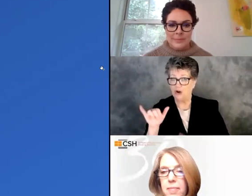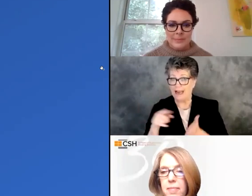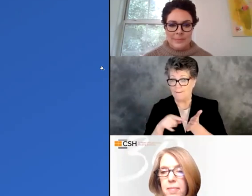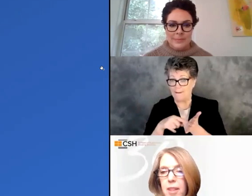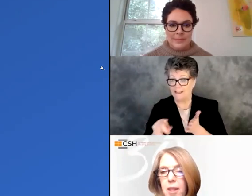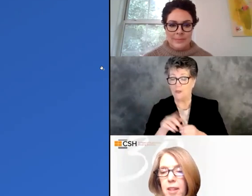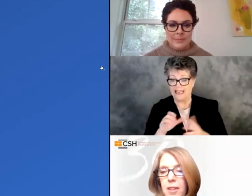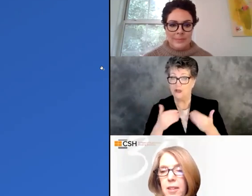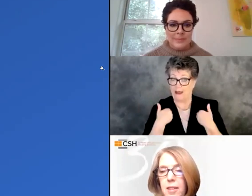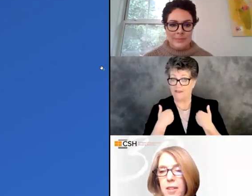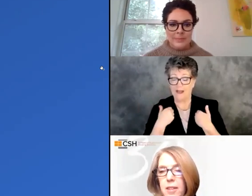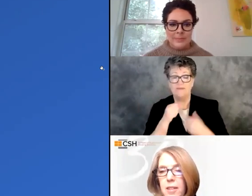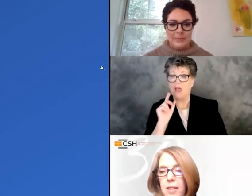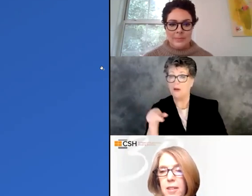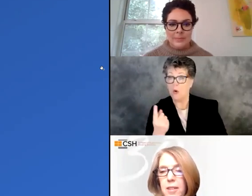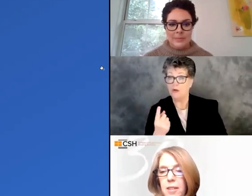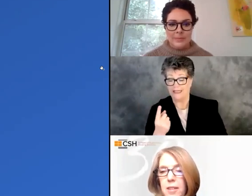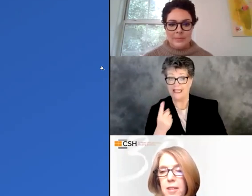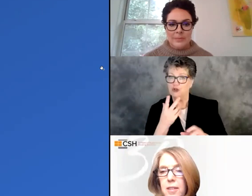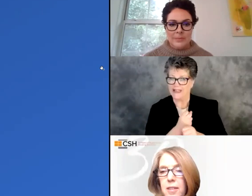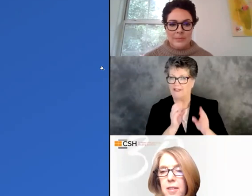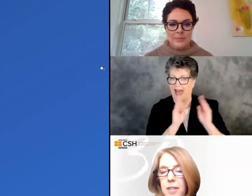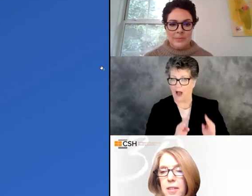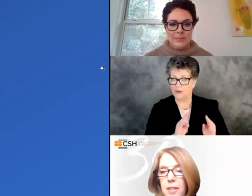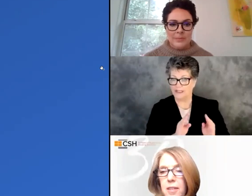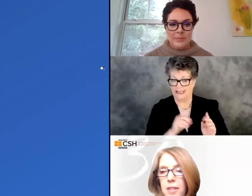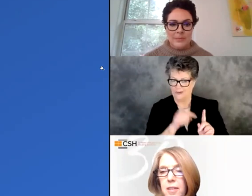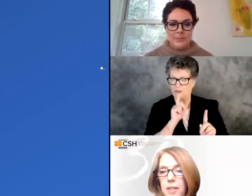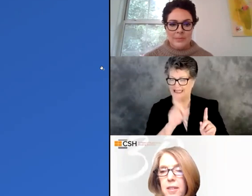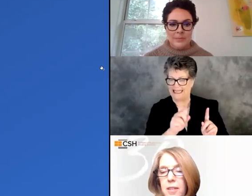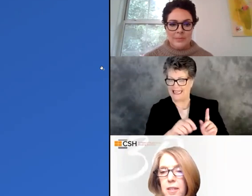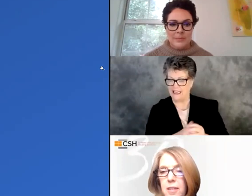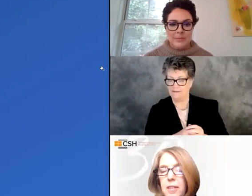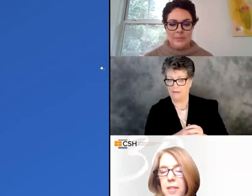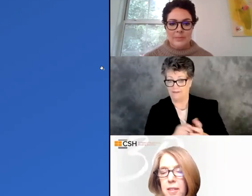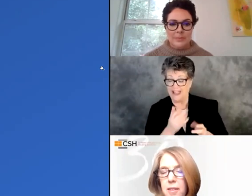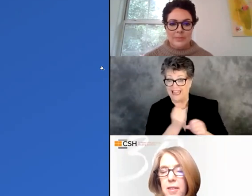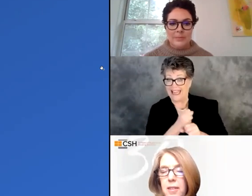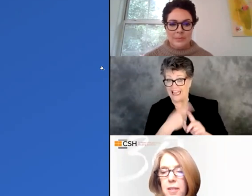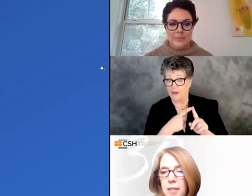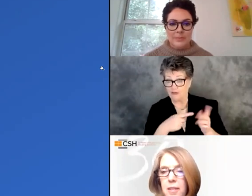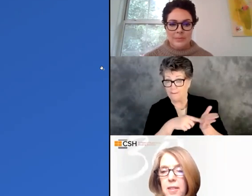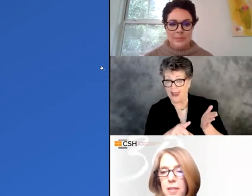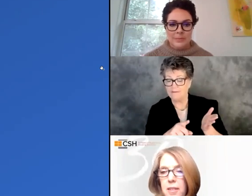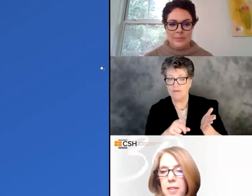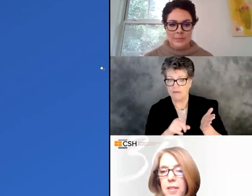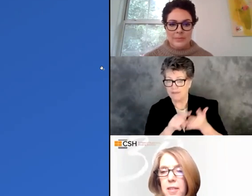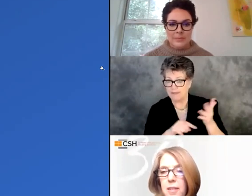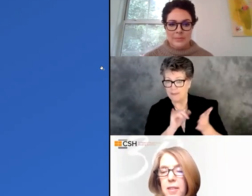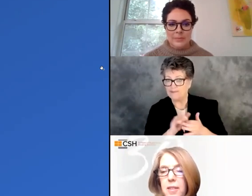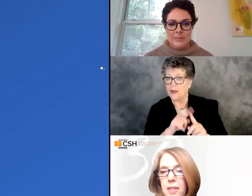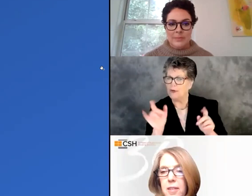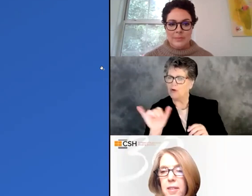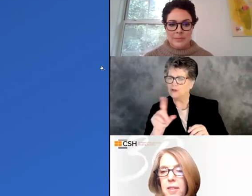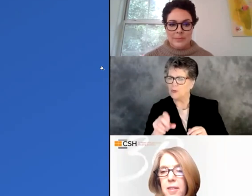have them not only to definitely get the housing that we really need, like getting our rents paid and all that, but we also